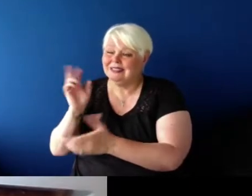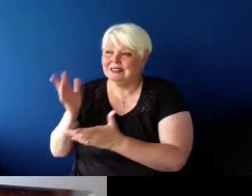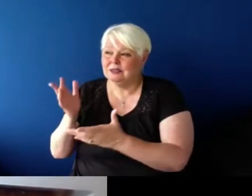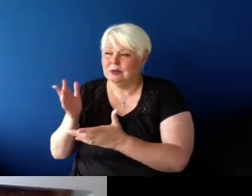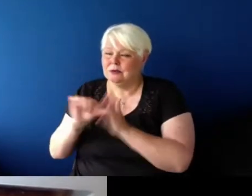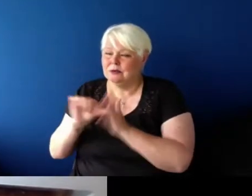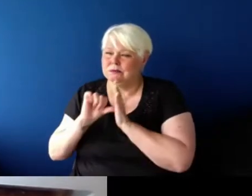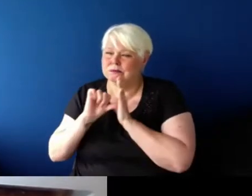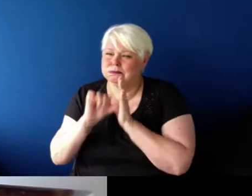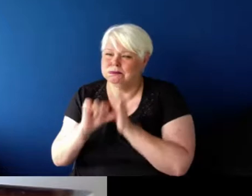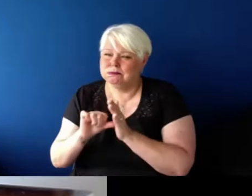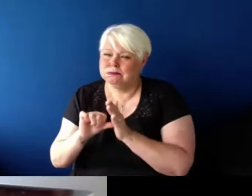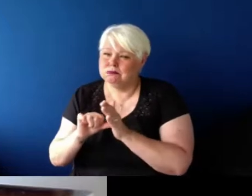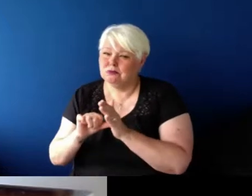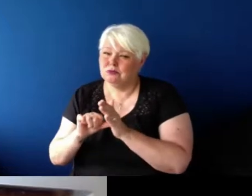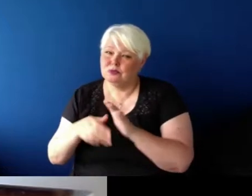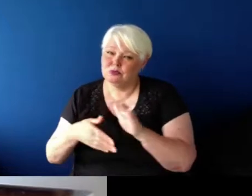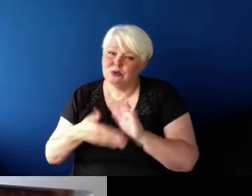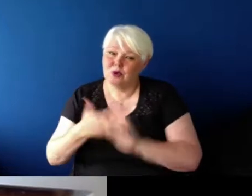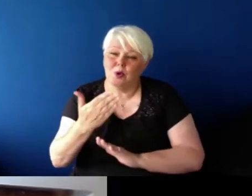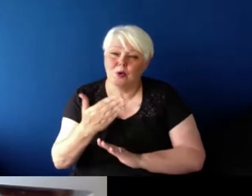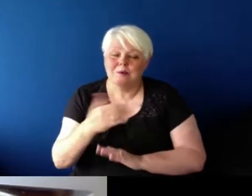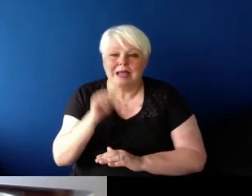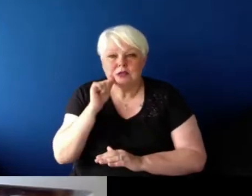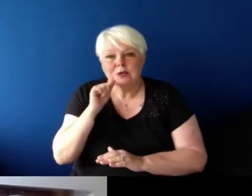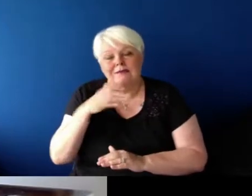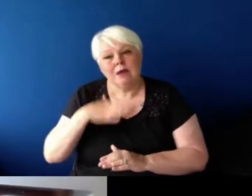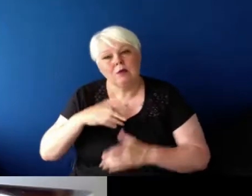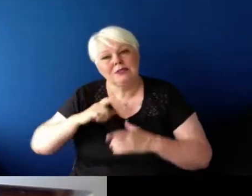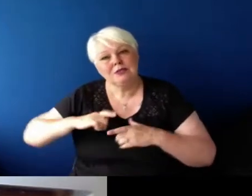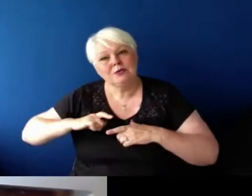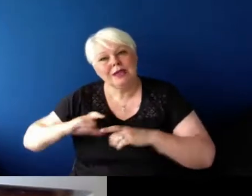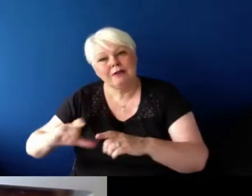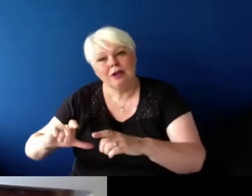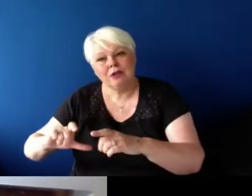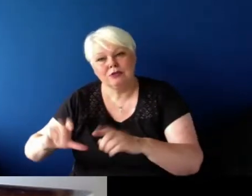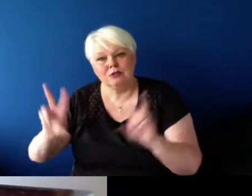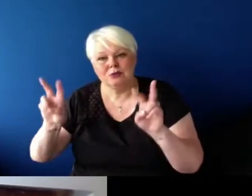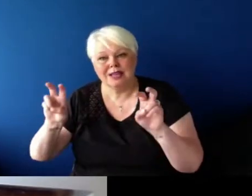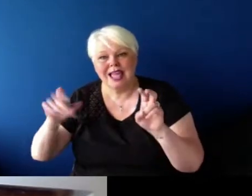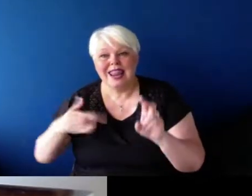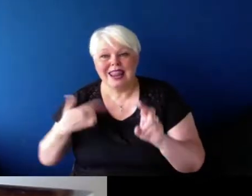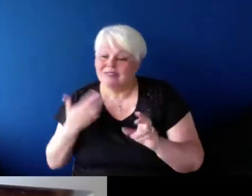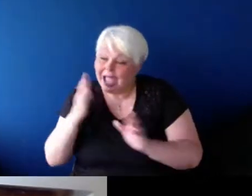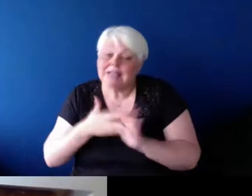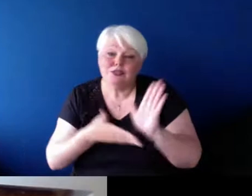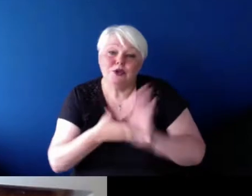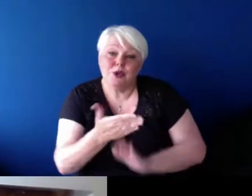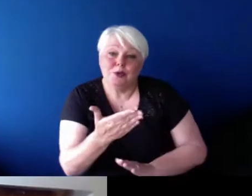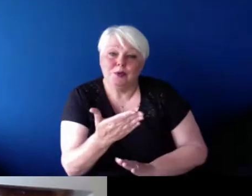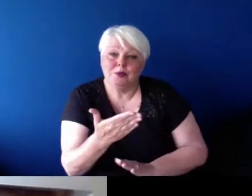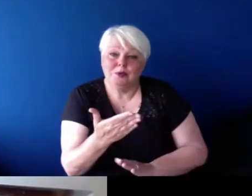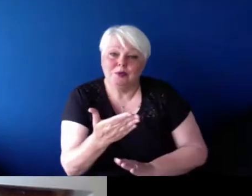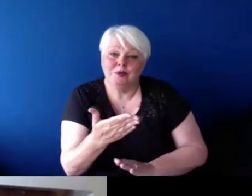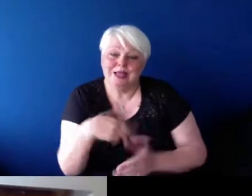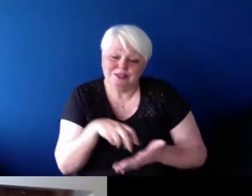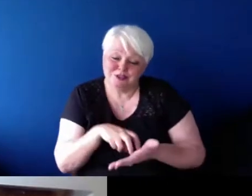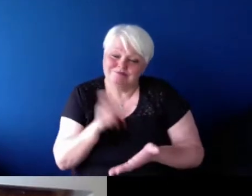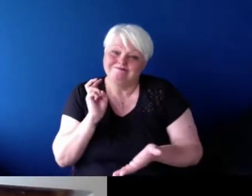hard for me to leave. But I knew that if I wanted it to live, I had to leave it. And it's one of those, you